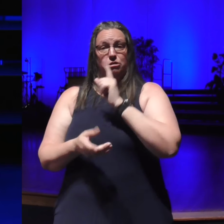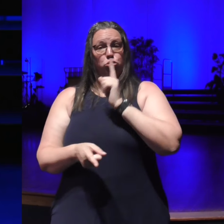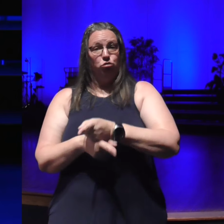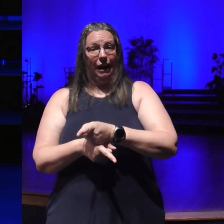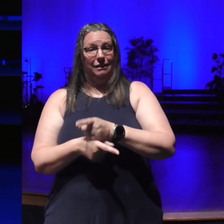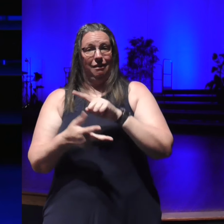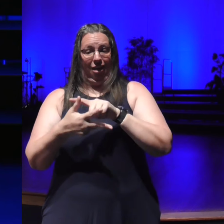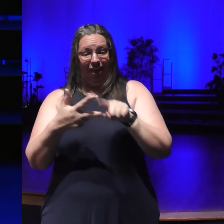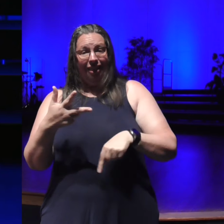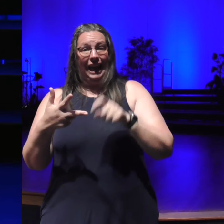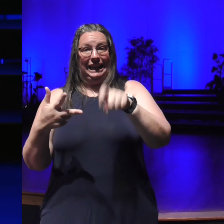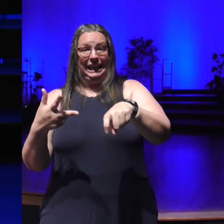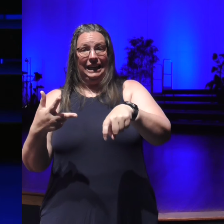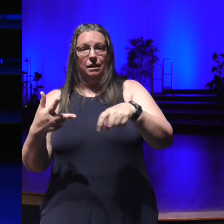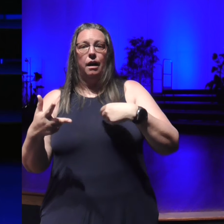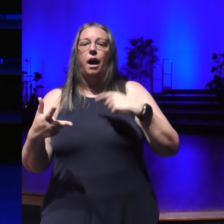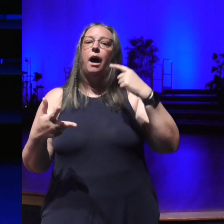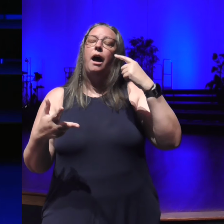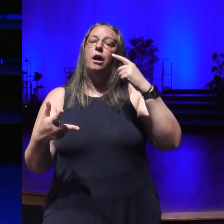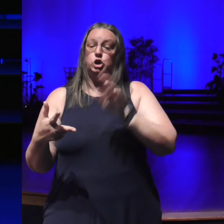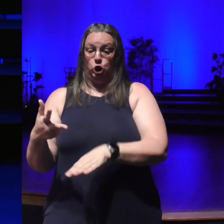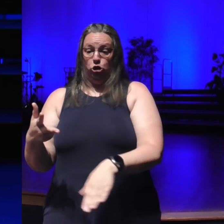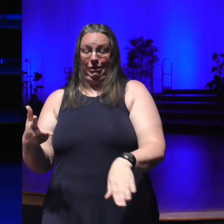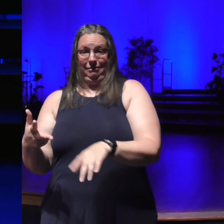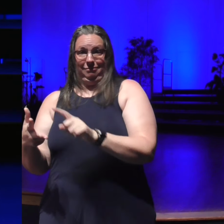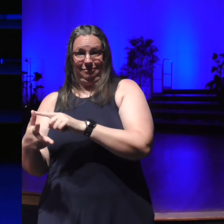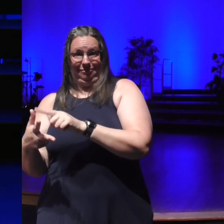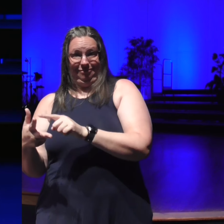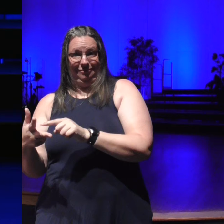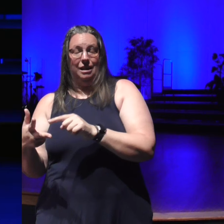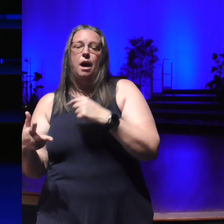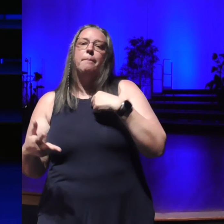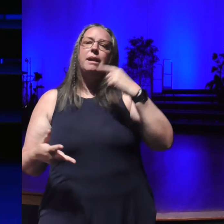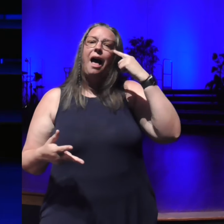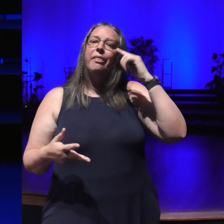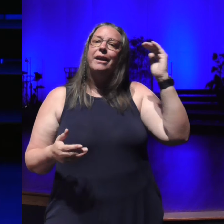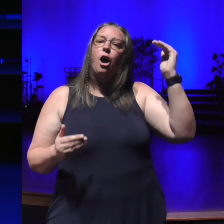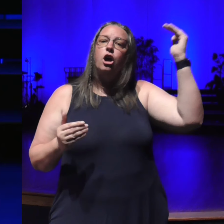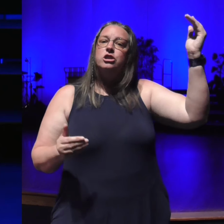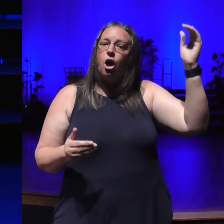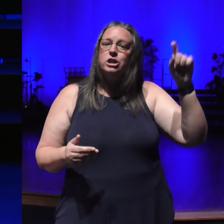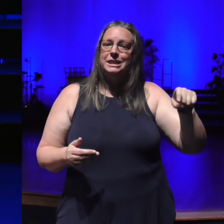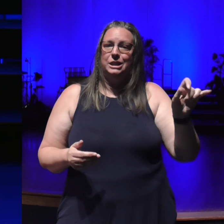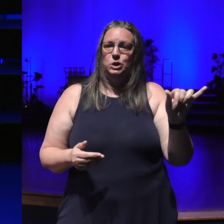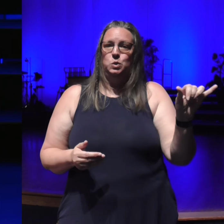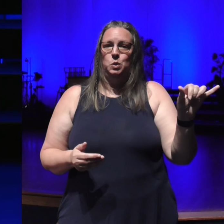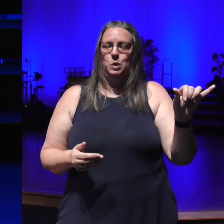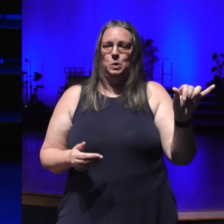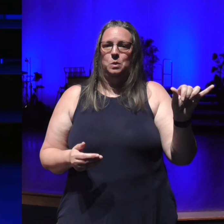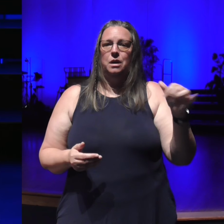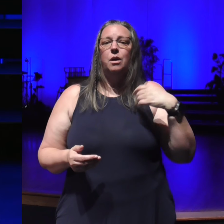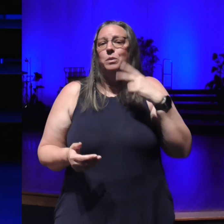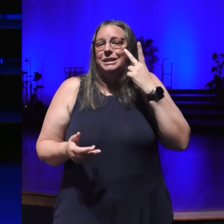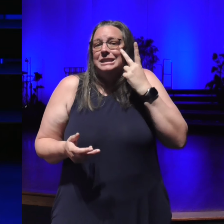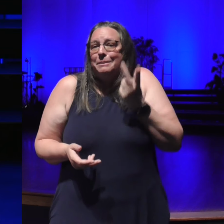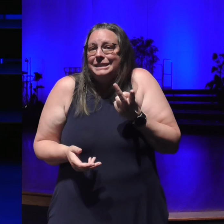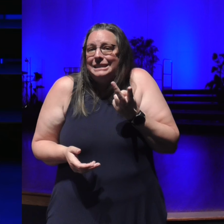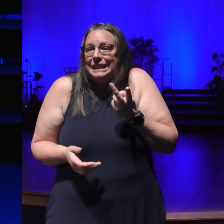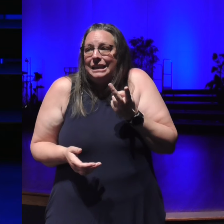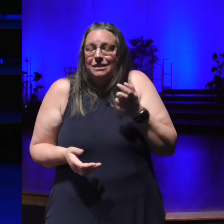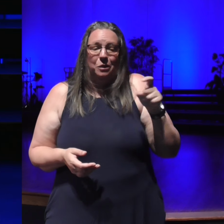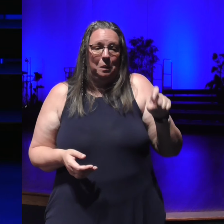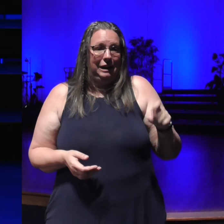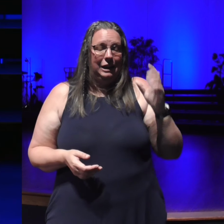all children need, but I think it's true of us adults as well. That's deep down what we need. Just to be seen, just